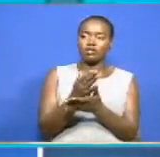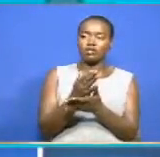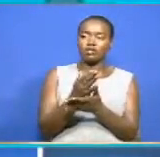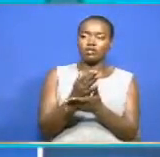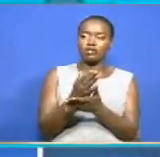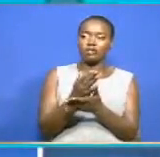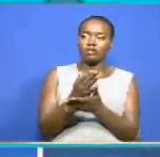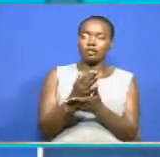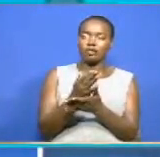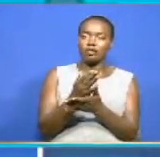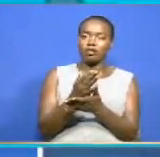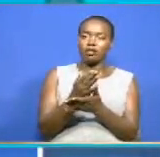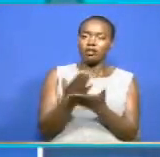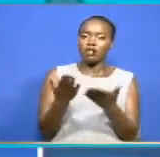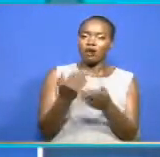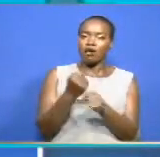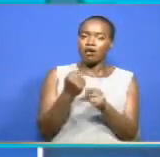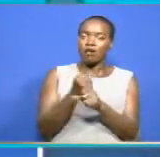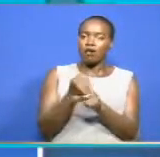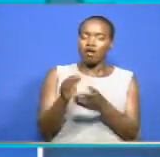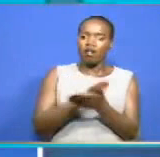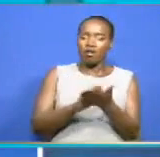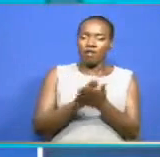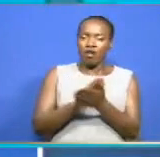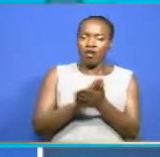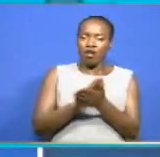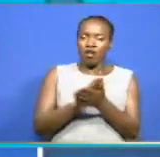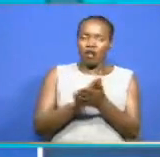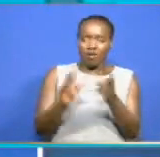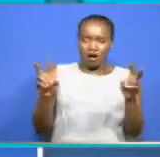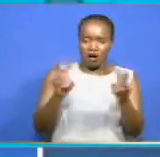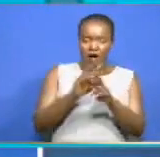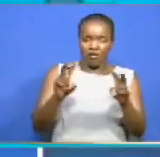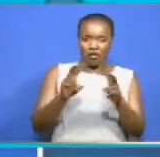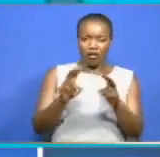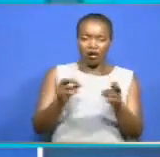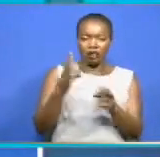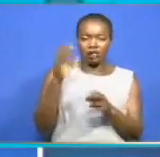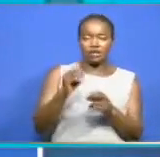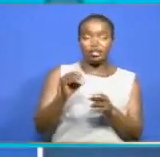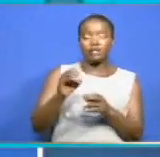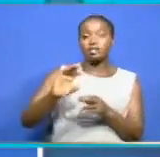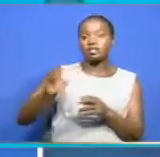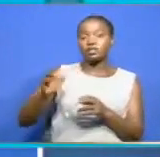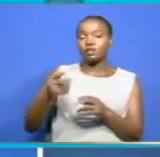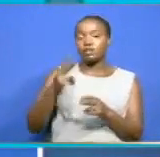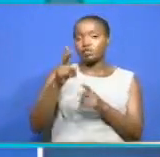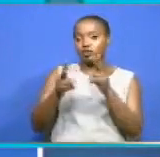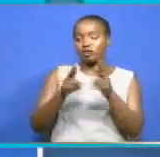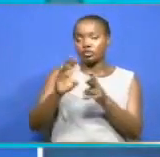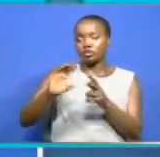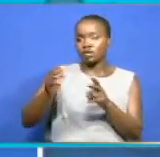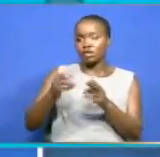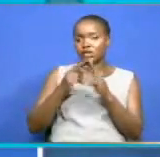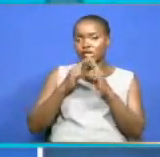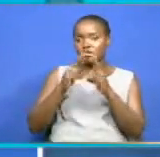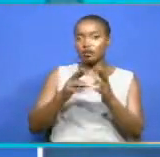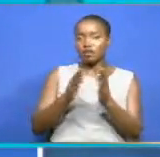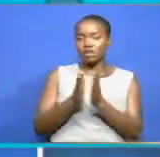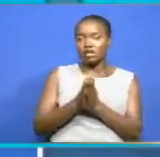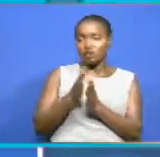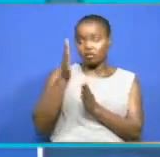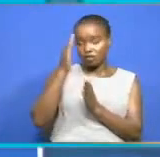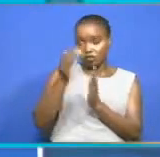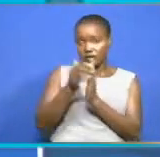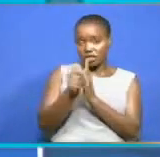we walked this journey and did our baseline survey with 30 counties, 22 counties responded, and we identified certain